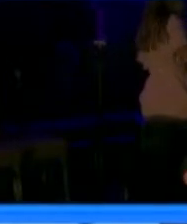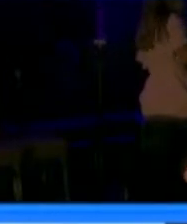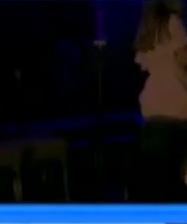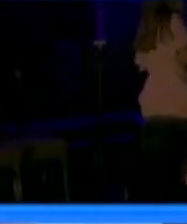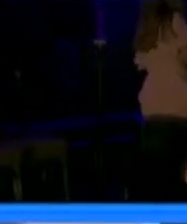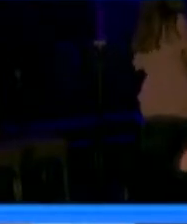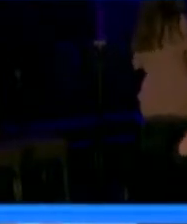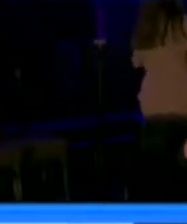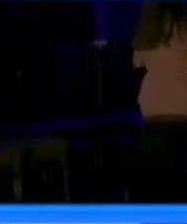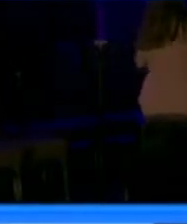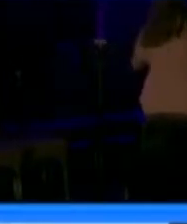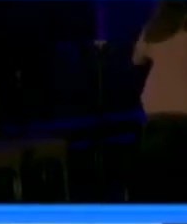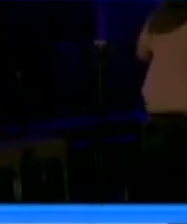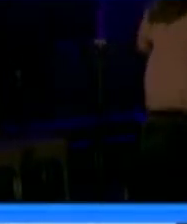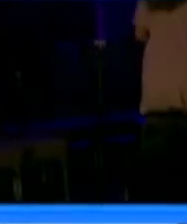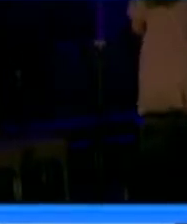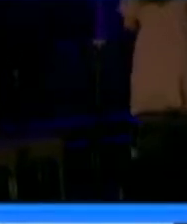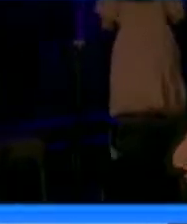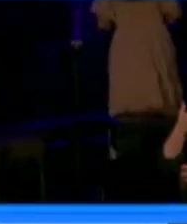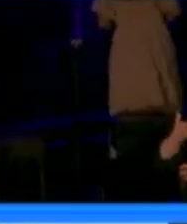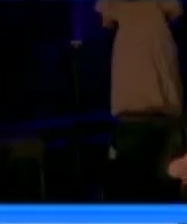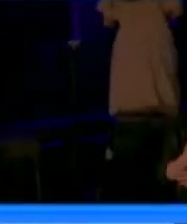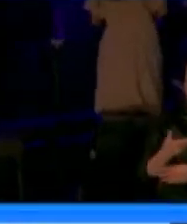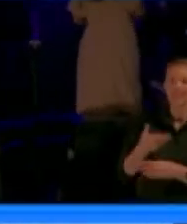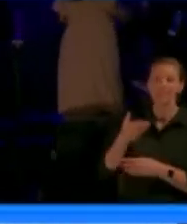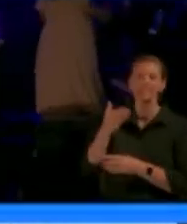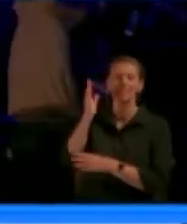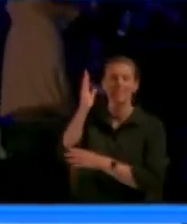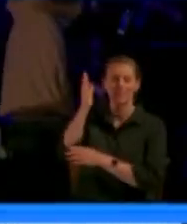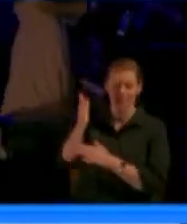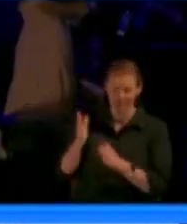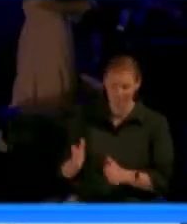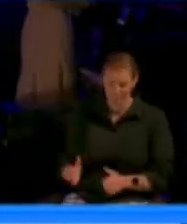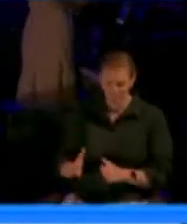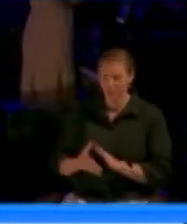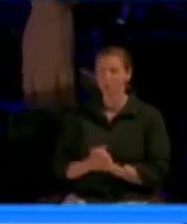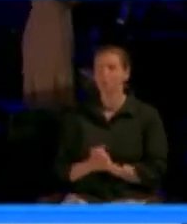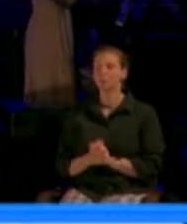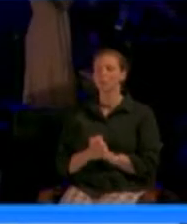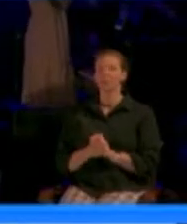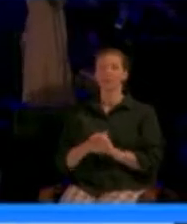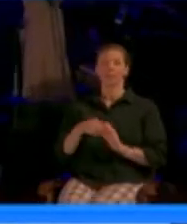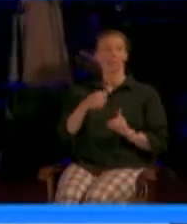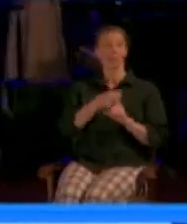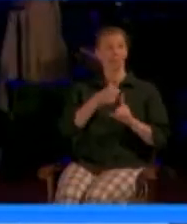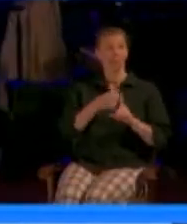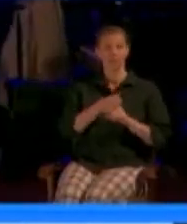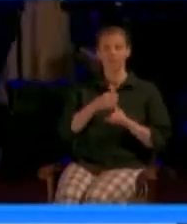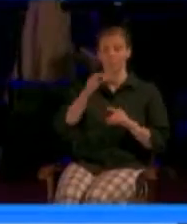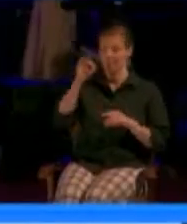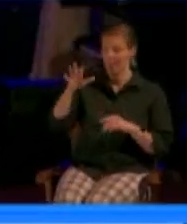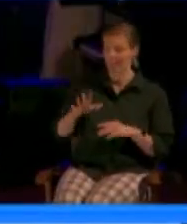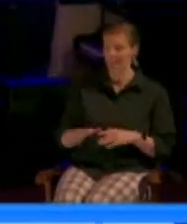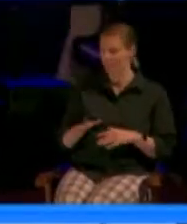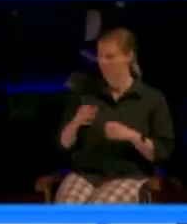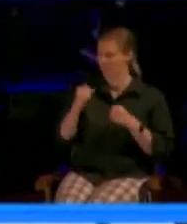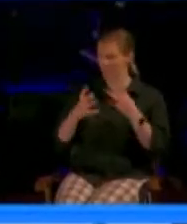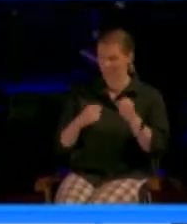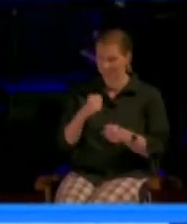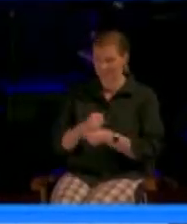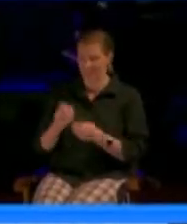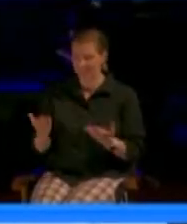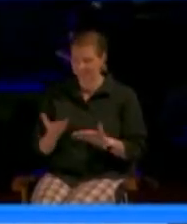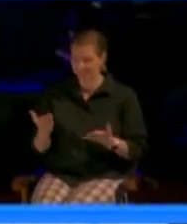Baptist Church for over 25 years, retiring in 2017. We are so excited to have he and his wife, Regina,